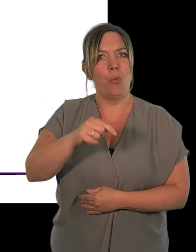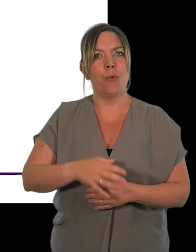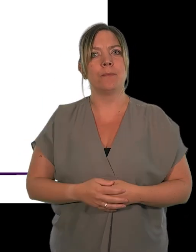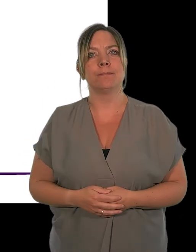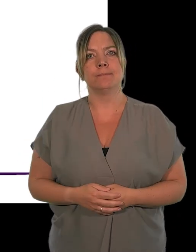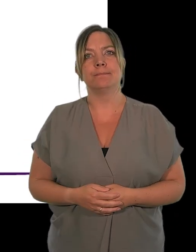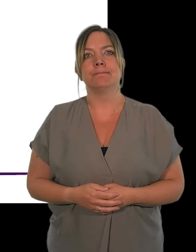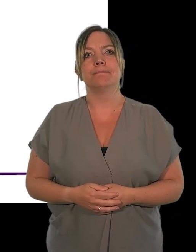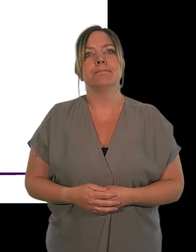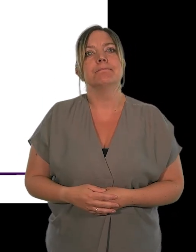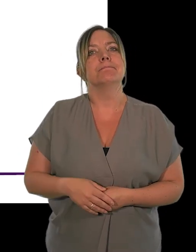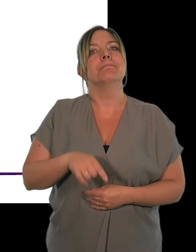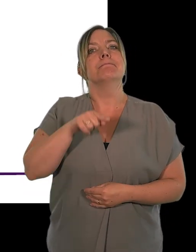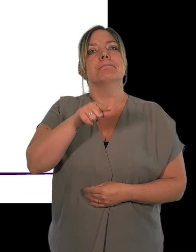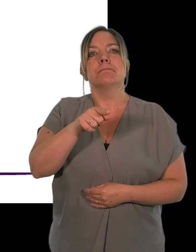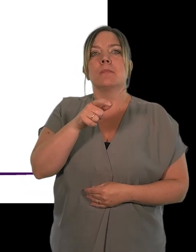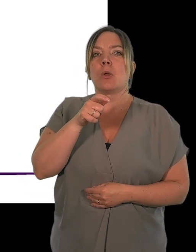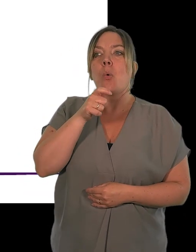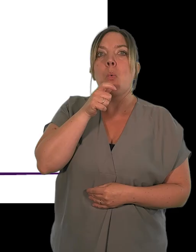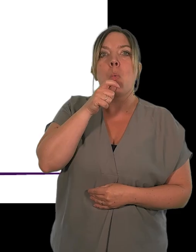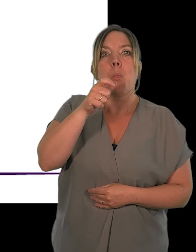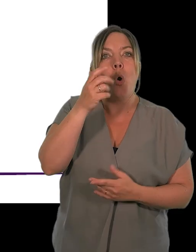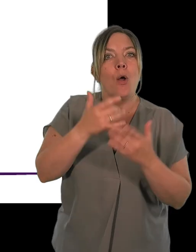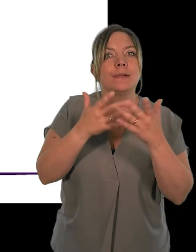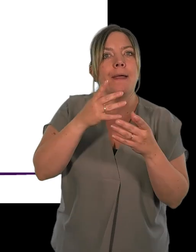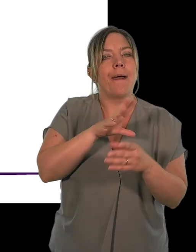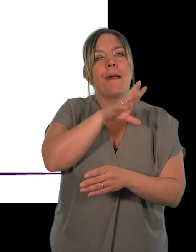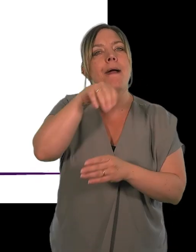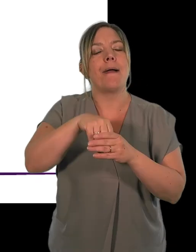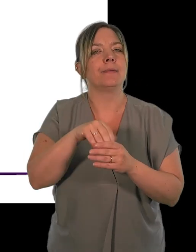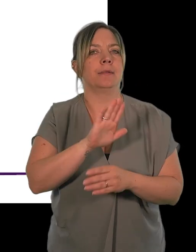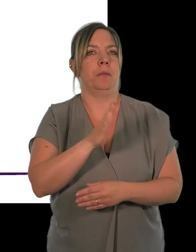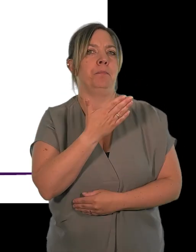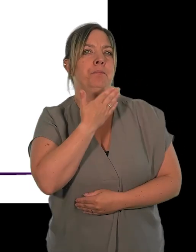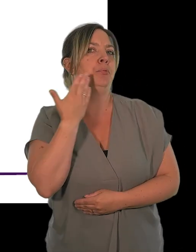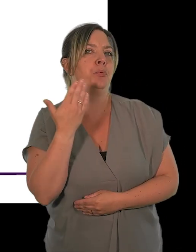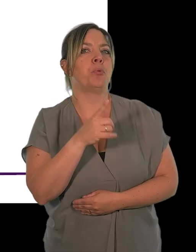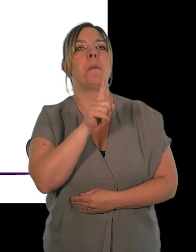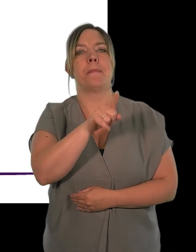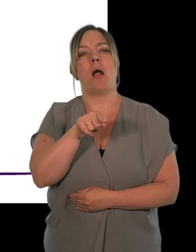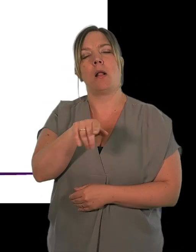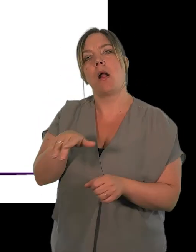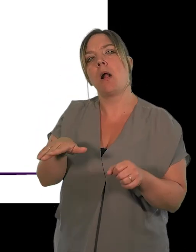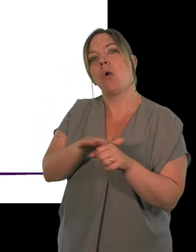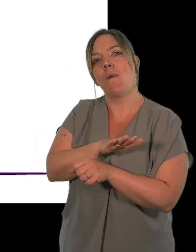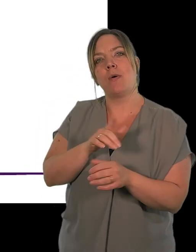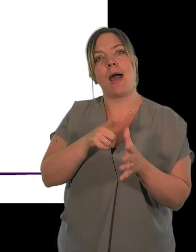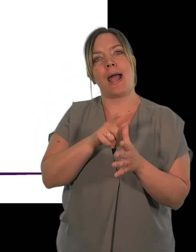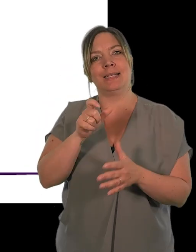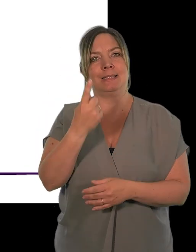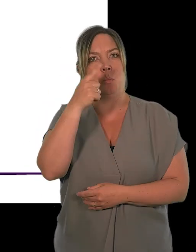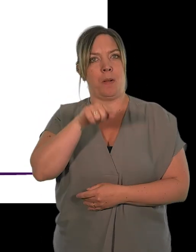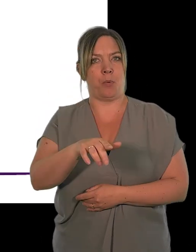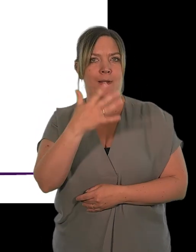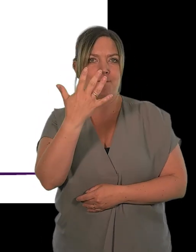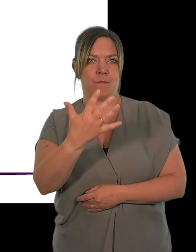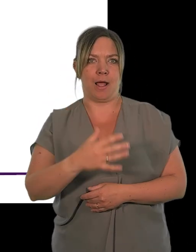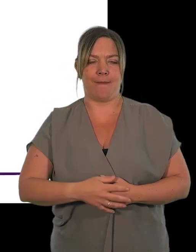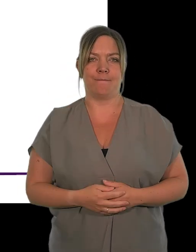different diagrammatical forms. These are not included in the word count, and these will cover